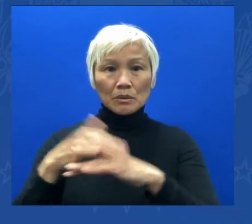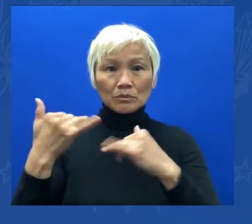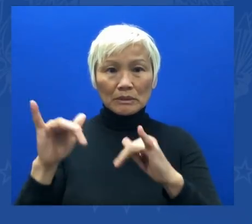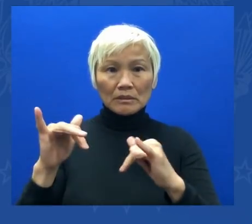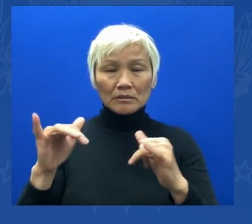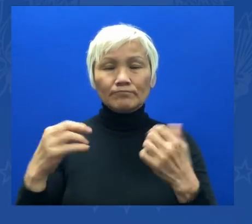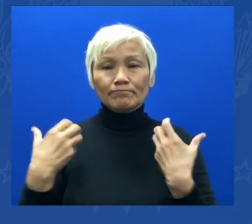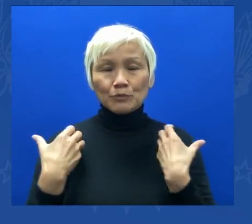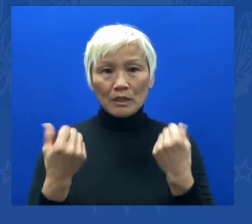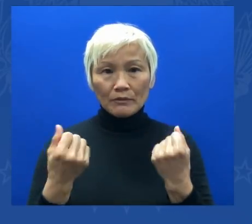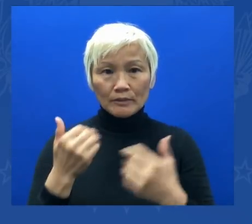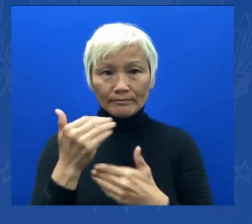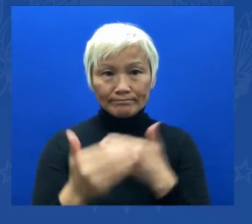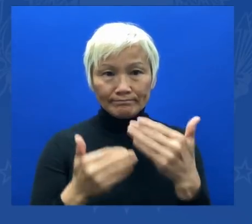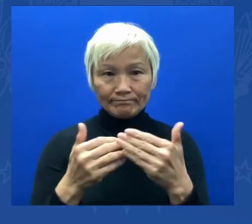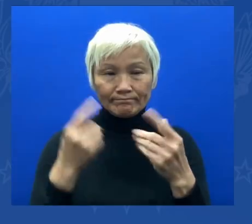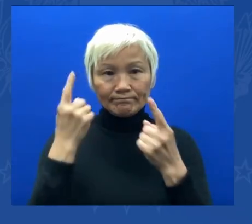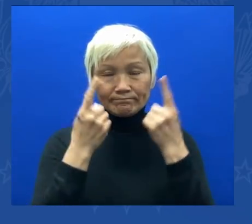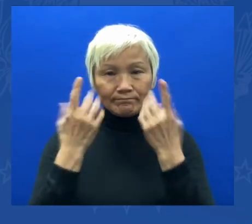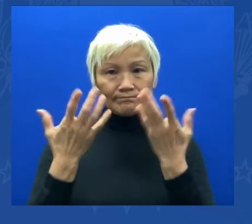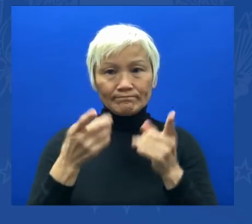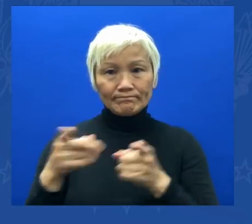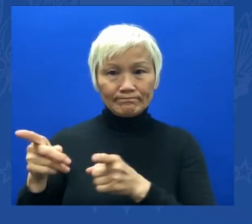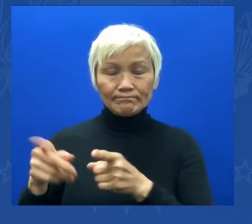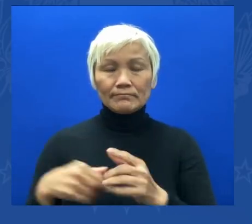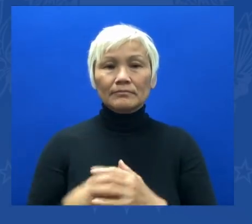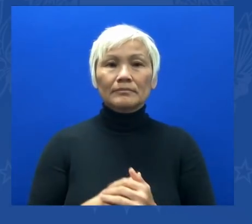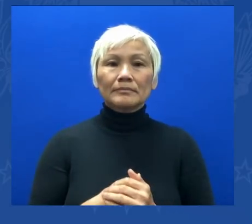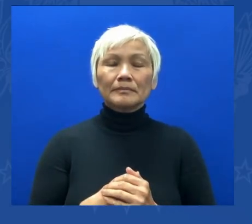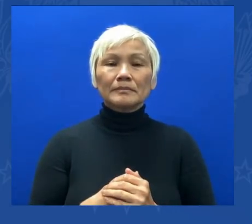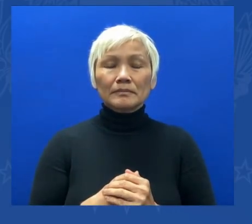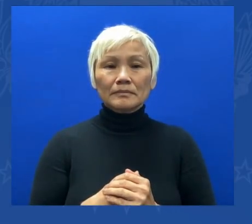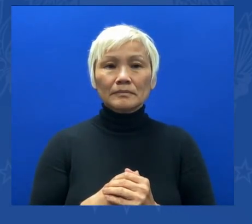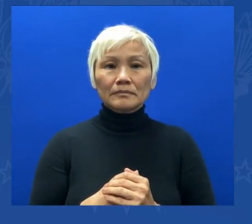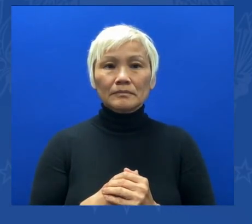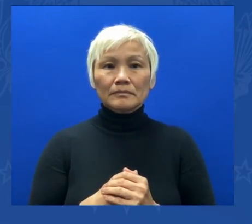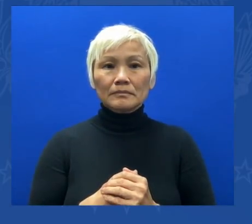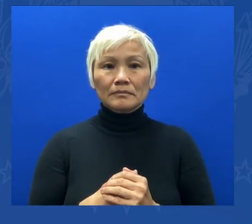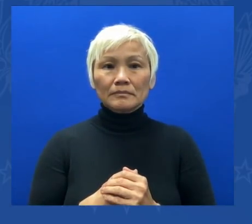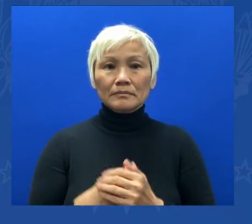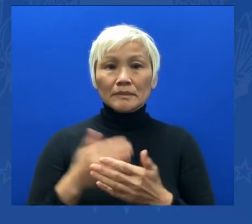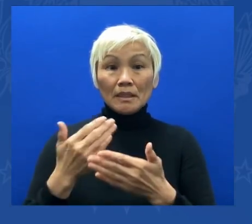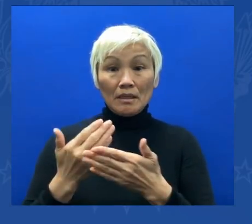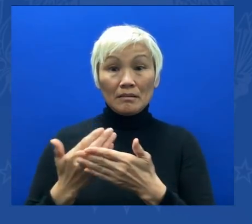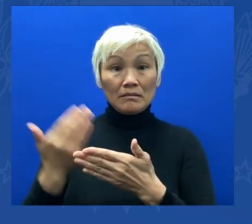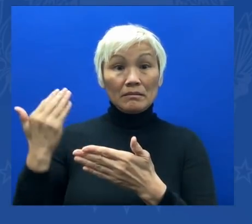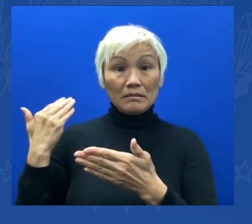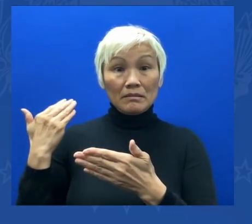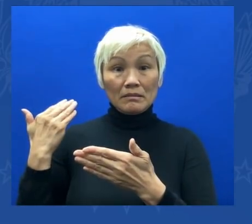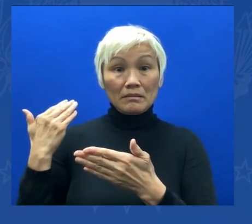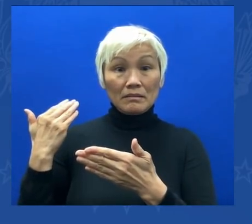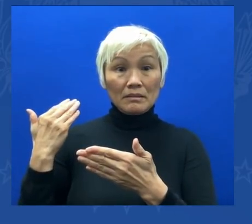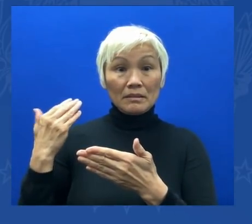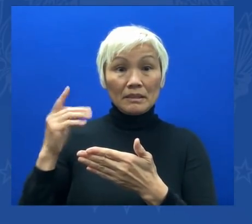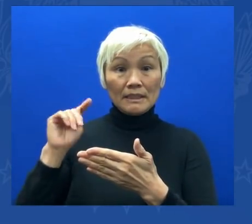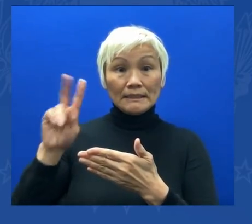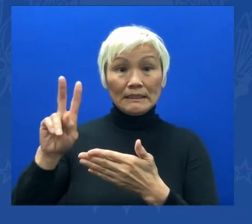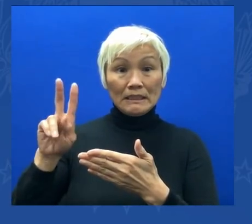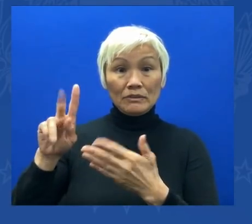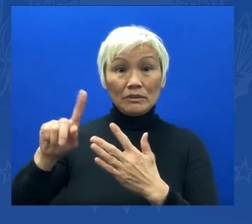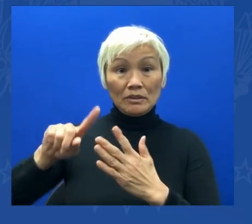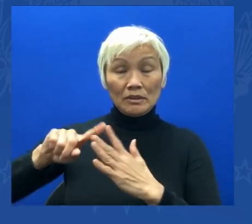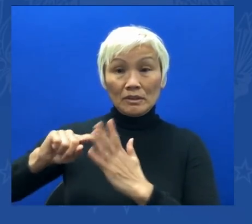Seventy-five years ago, before he demonstrated the power of television to highlight hypocrisy and allowed Americans to see and reject